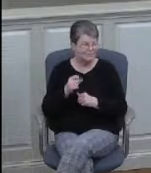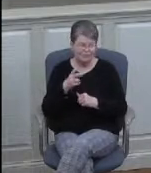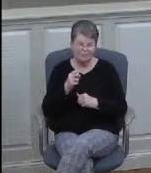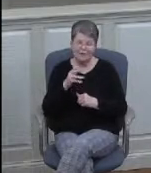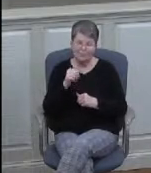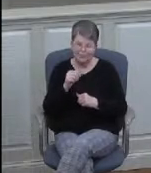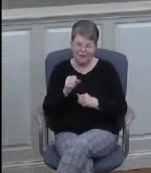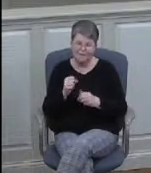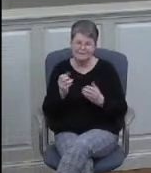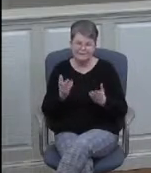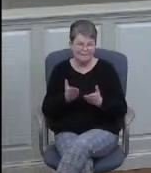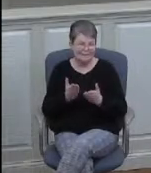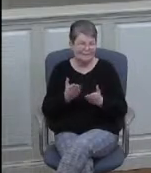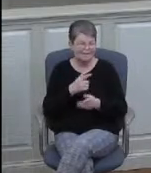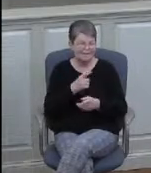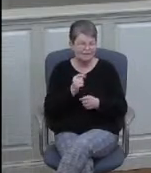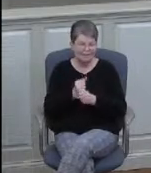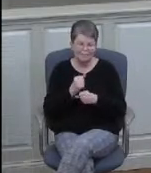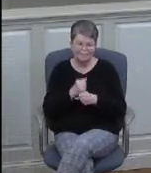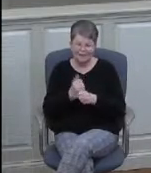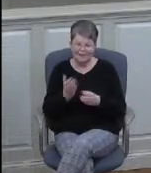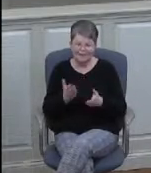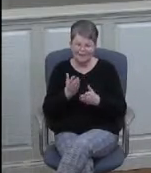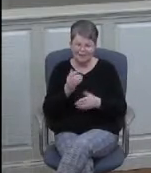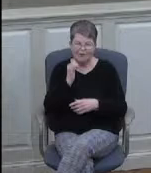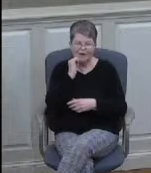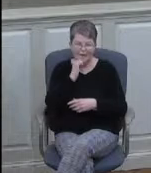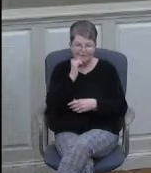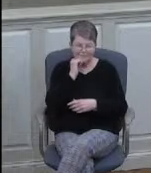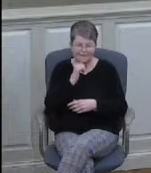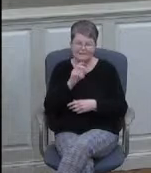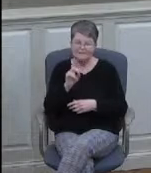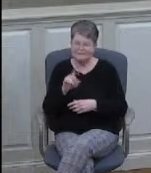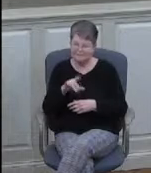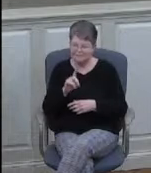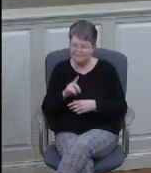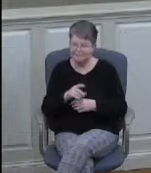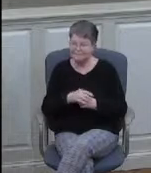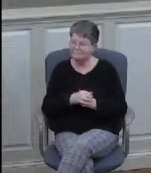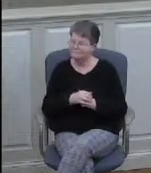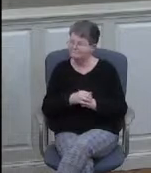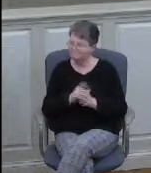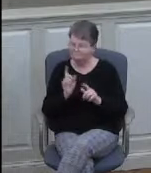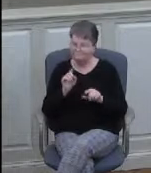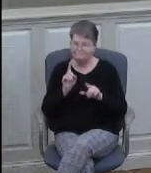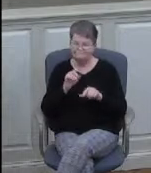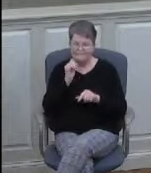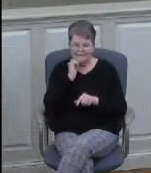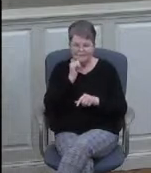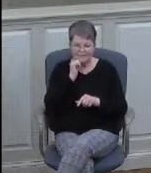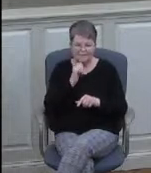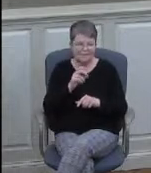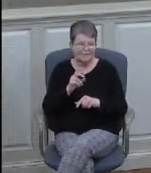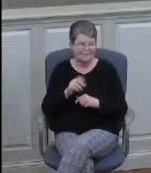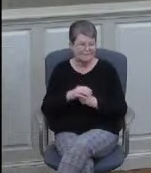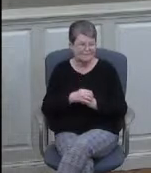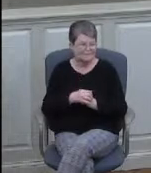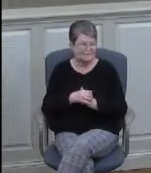She brought her own shovel. She made it here every day. Huh? She absolutely. Yeah, she was here. That's right. Yep. Yeah, every day.